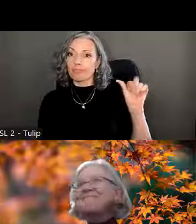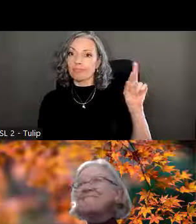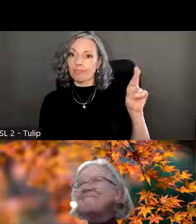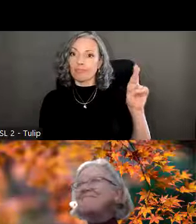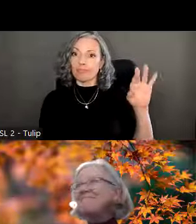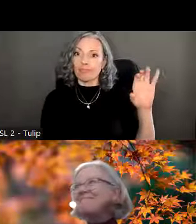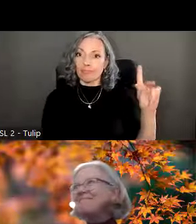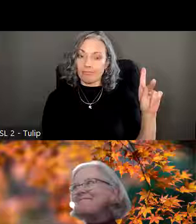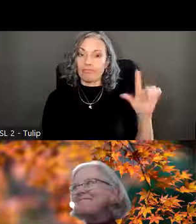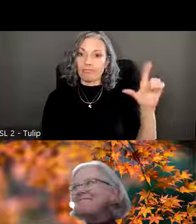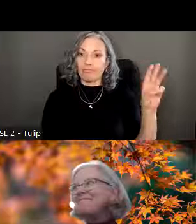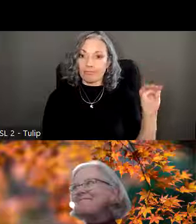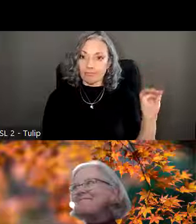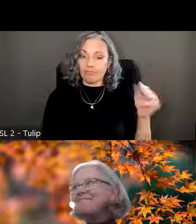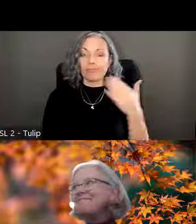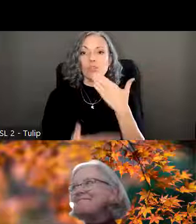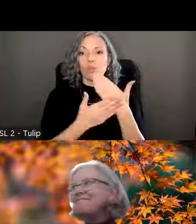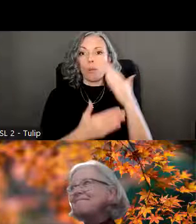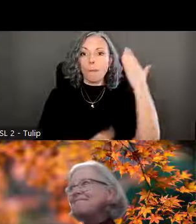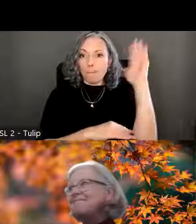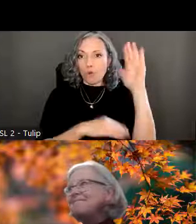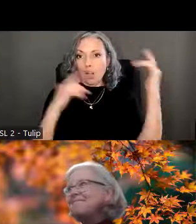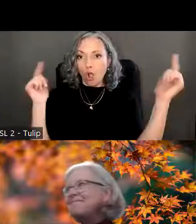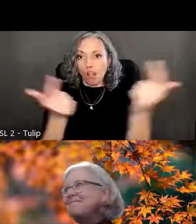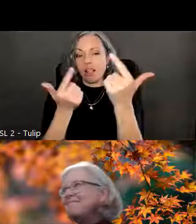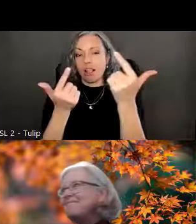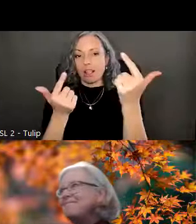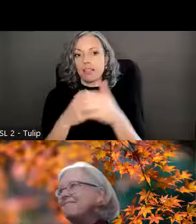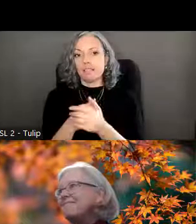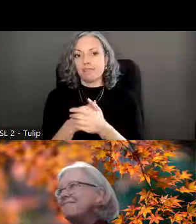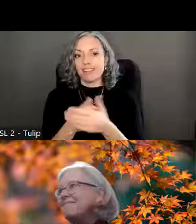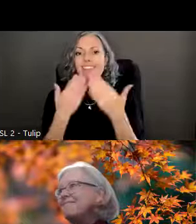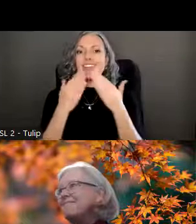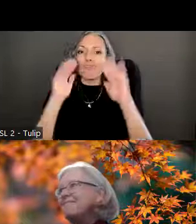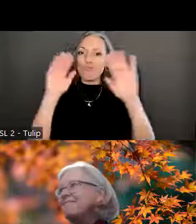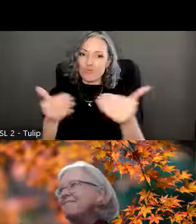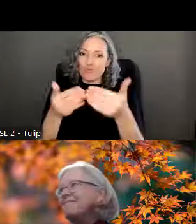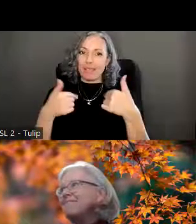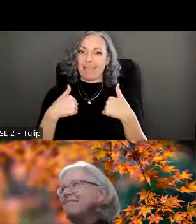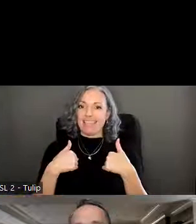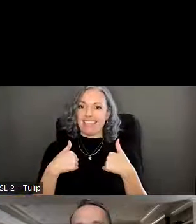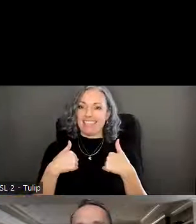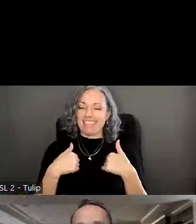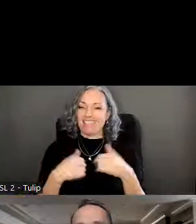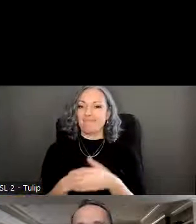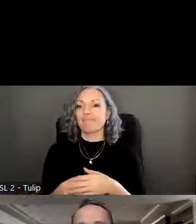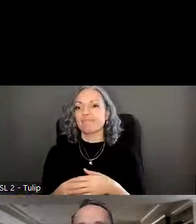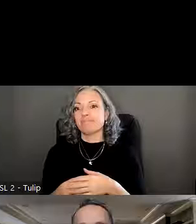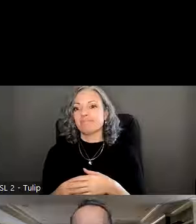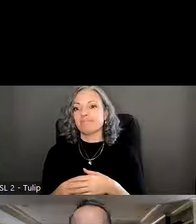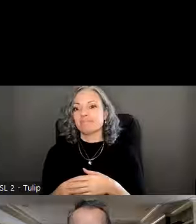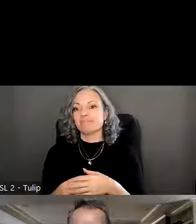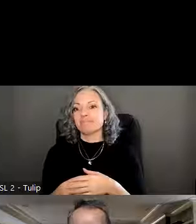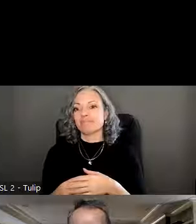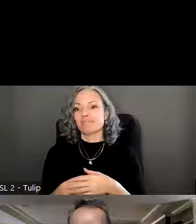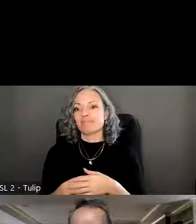Hi, good morning, everyone, and thank you, Carol, for the introduction. So I just want to start